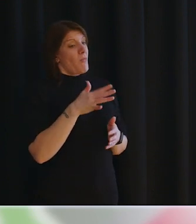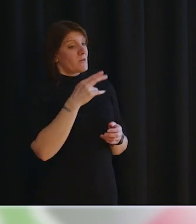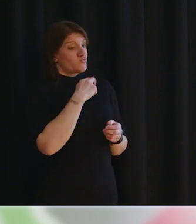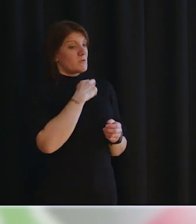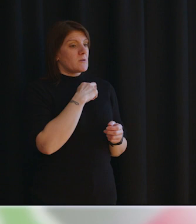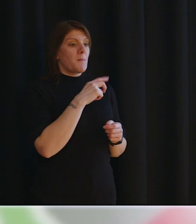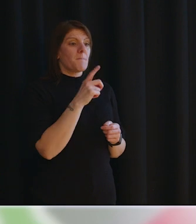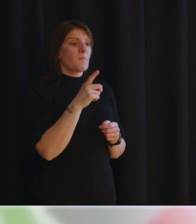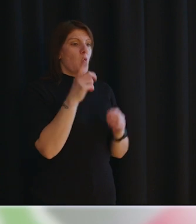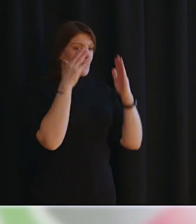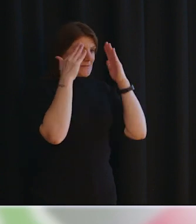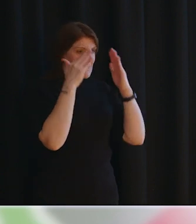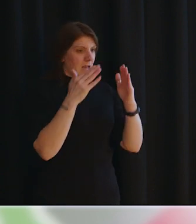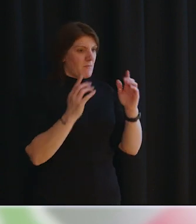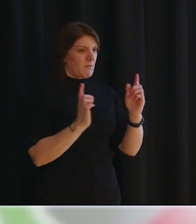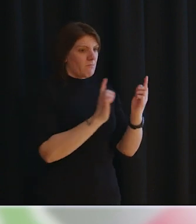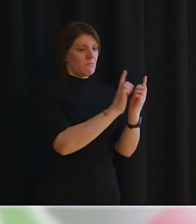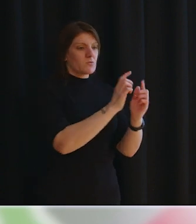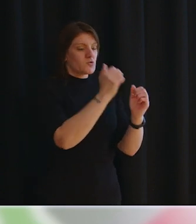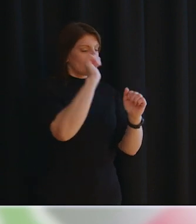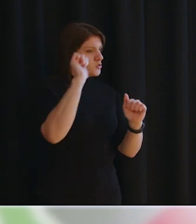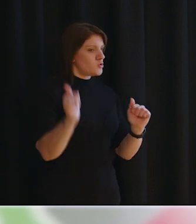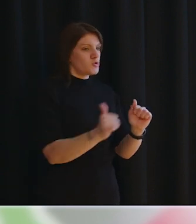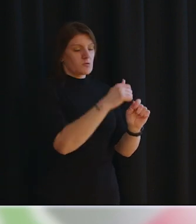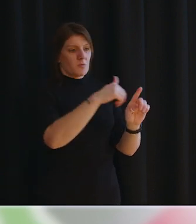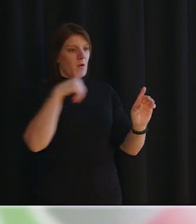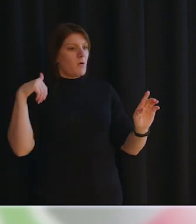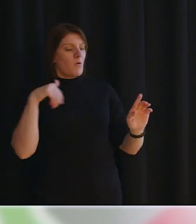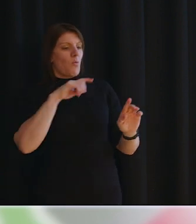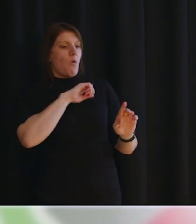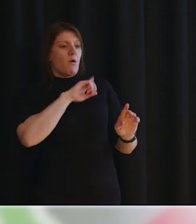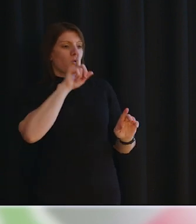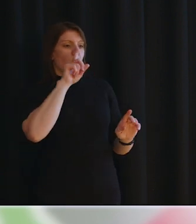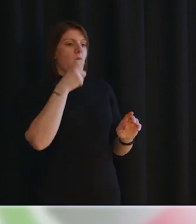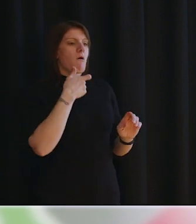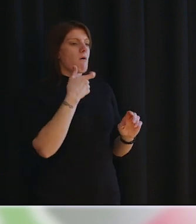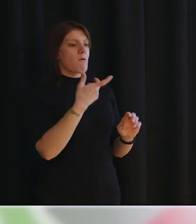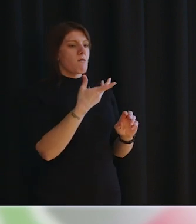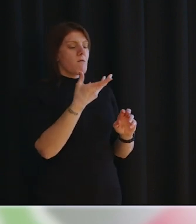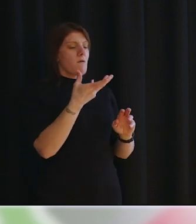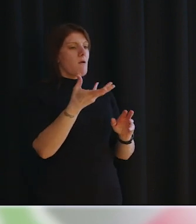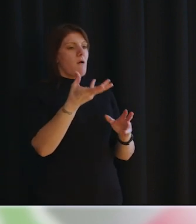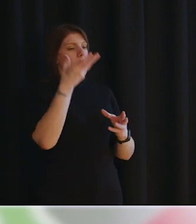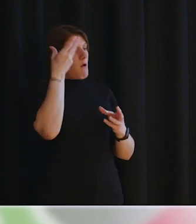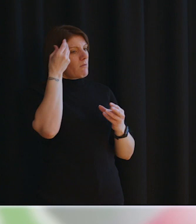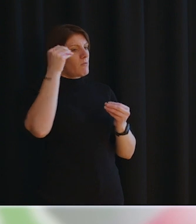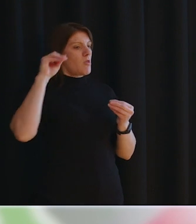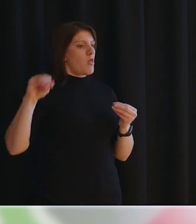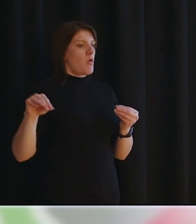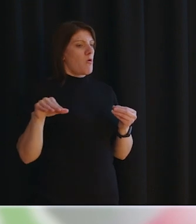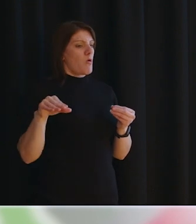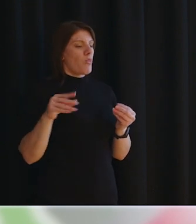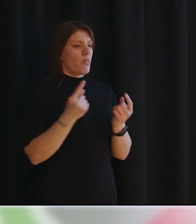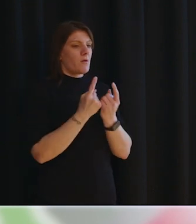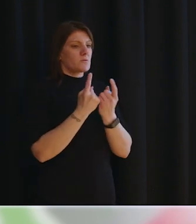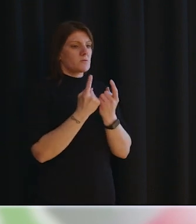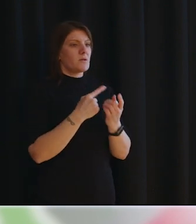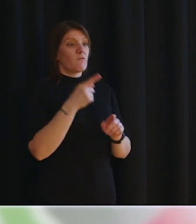shouldn't go backwards because you can't unlearn things. So yeah, that's a big red flag if you see that